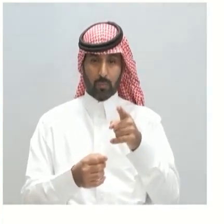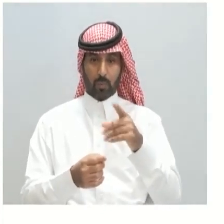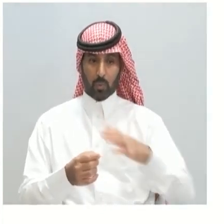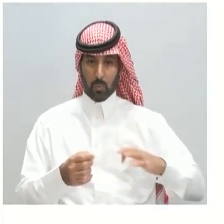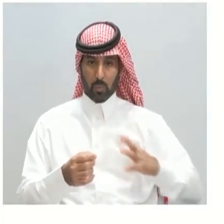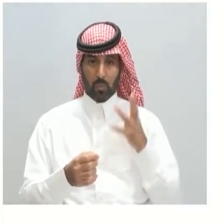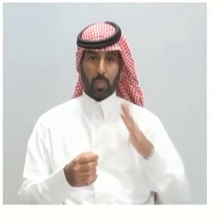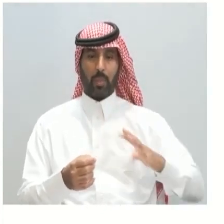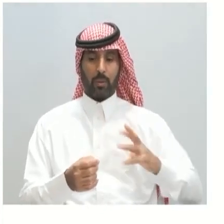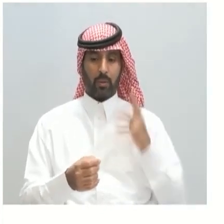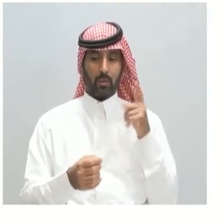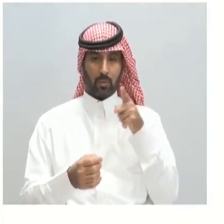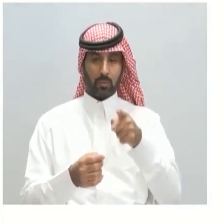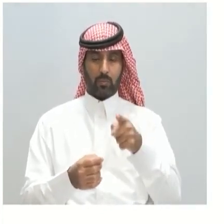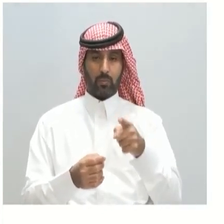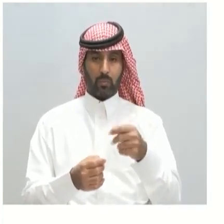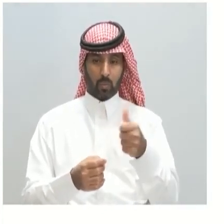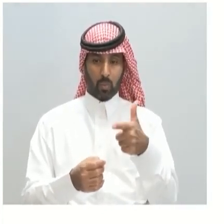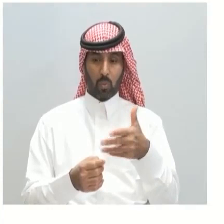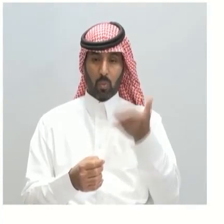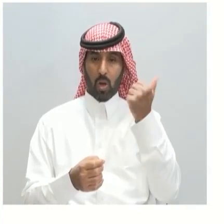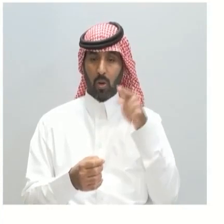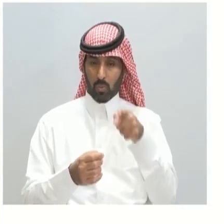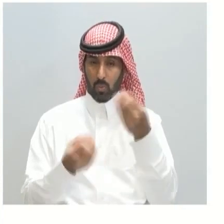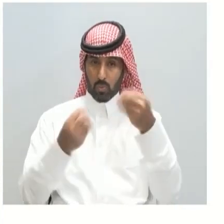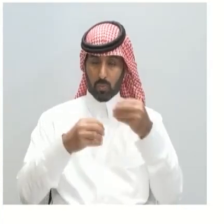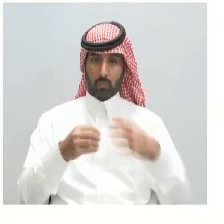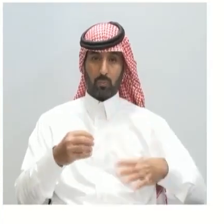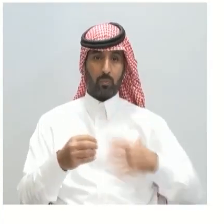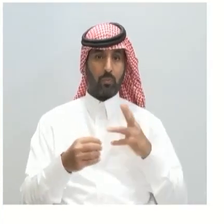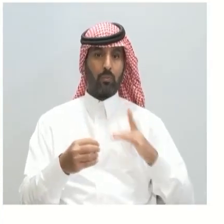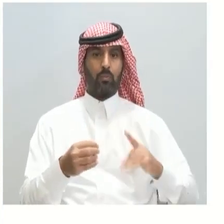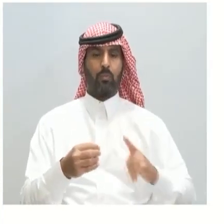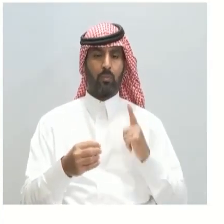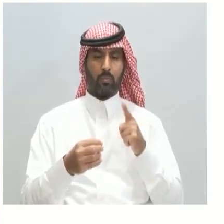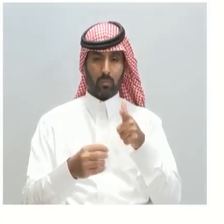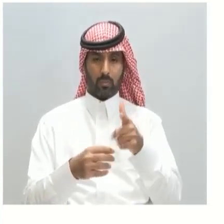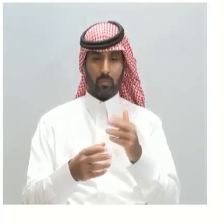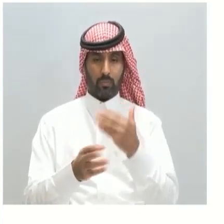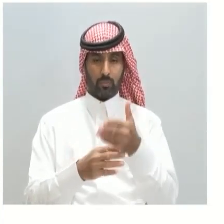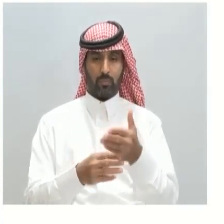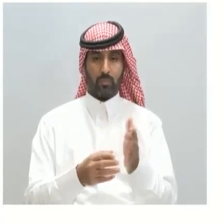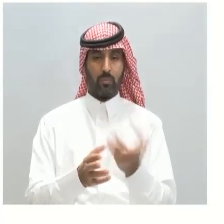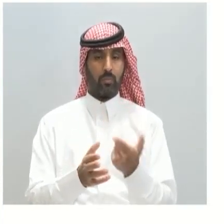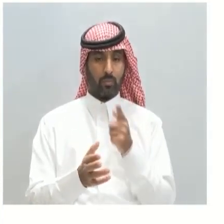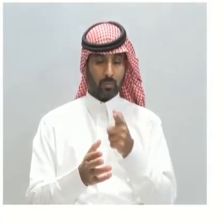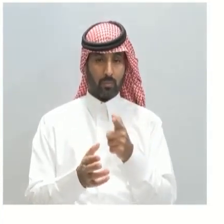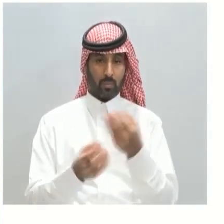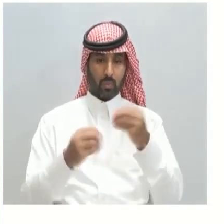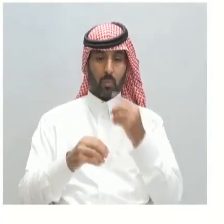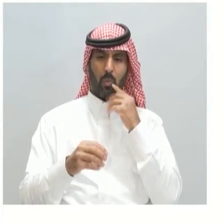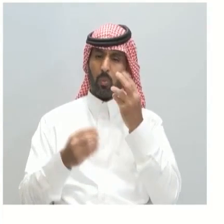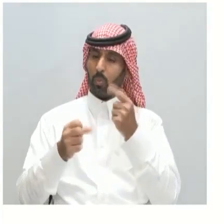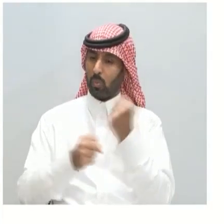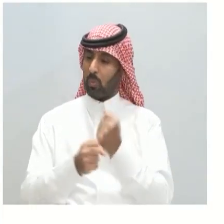become rich, the richer you are, the what? You can come up with any sentence as long as it's correct. The more stuff